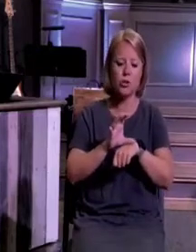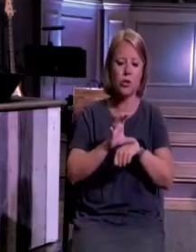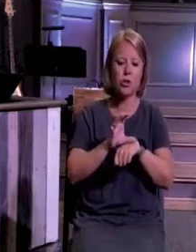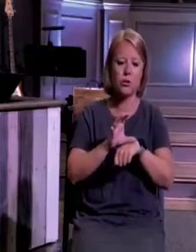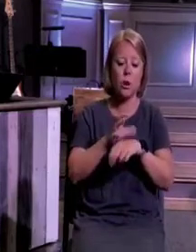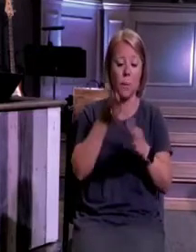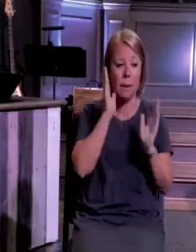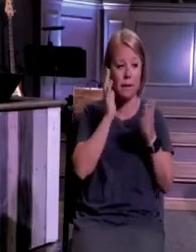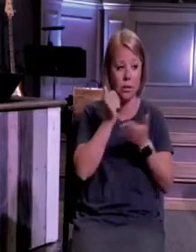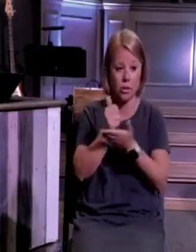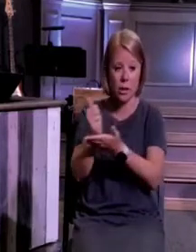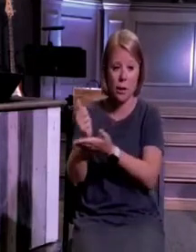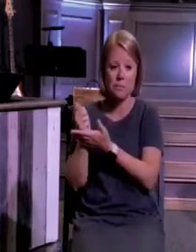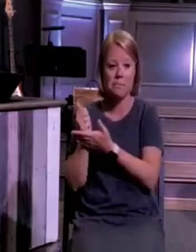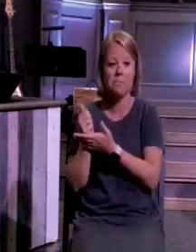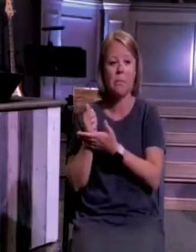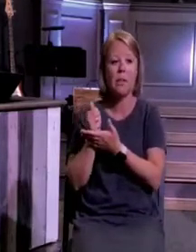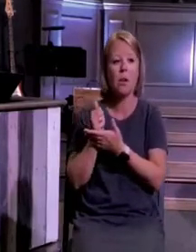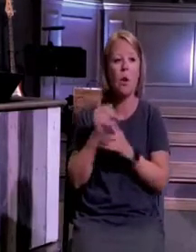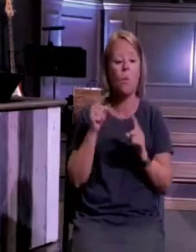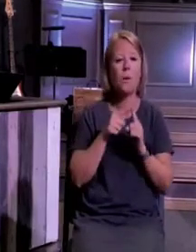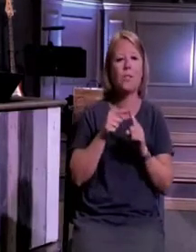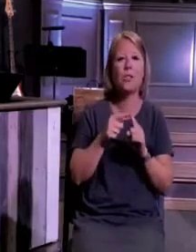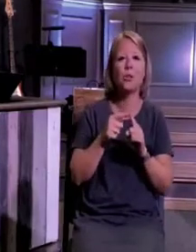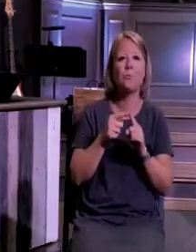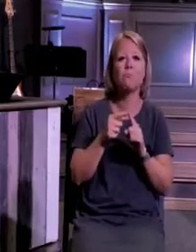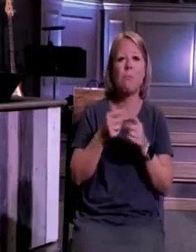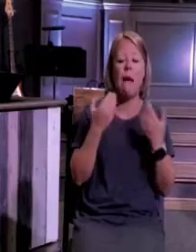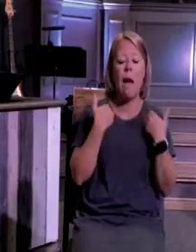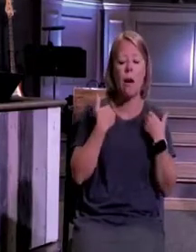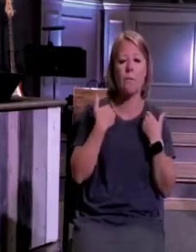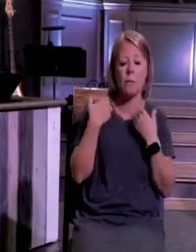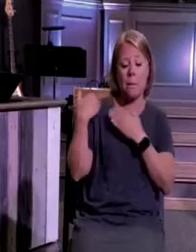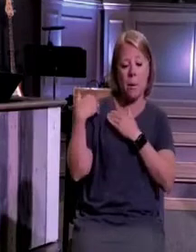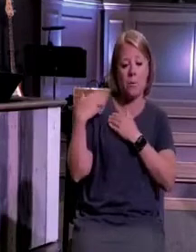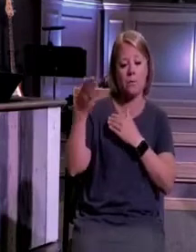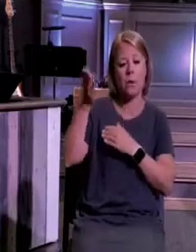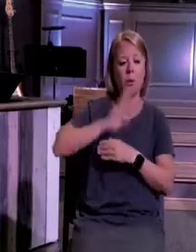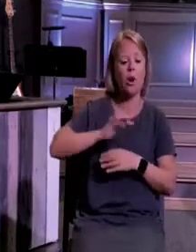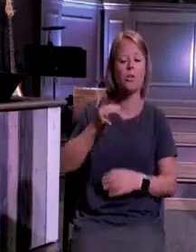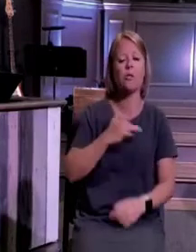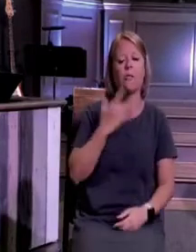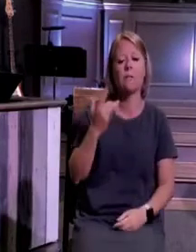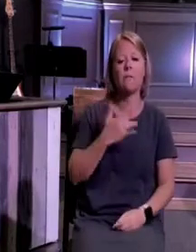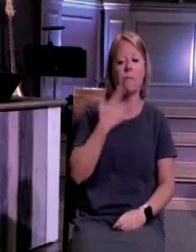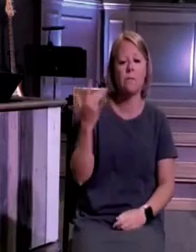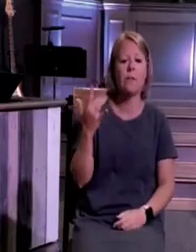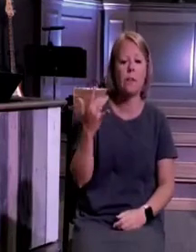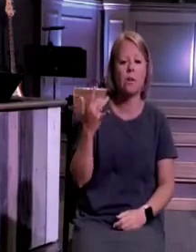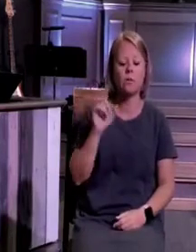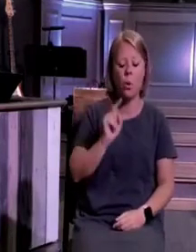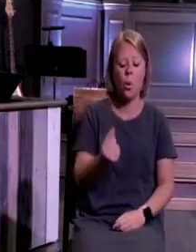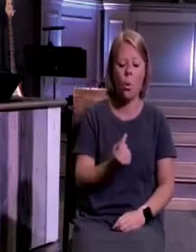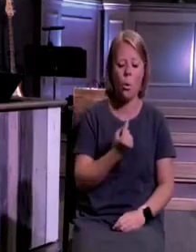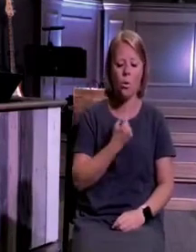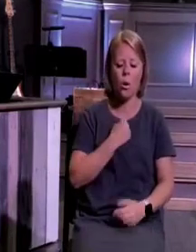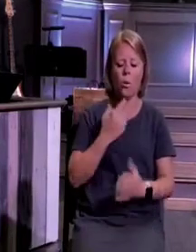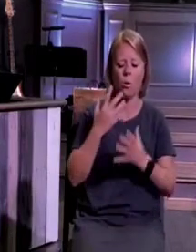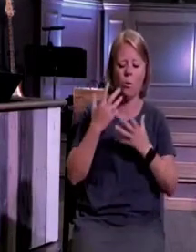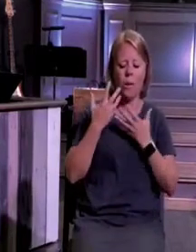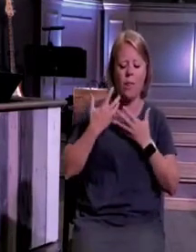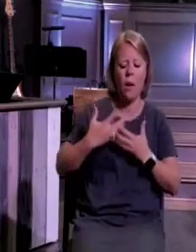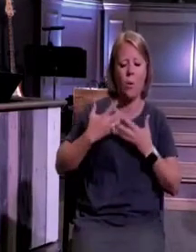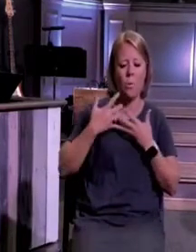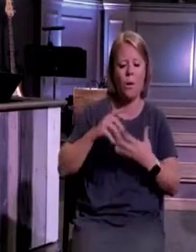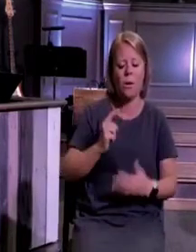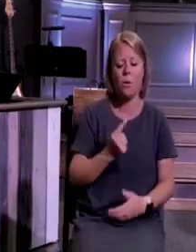me, church? Say amen. When you get a burden from God, you feel as if you're solitary in the weight of that burden.